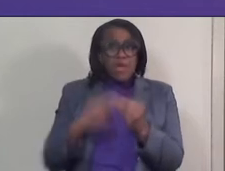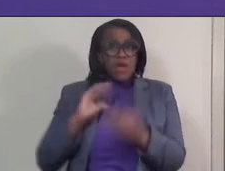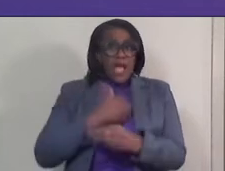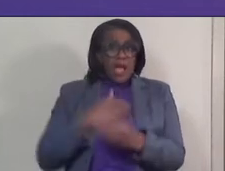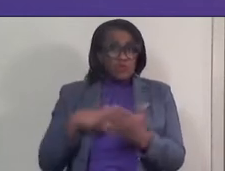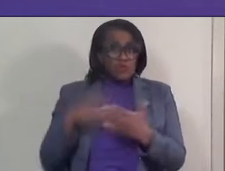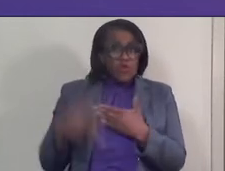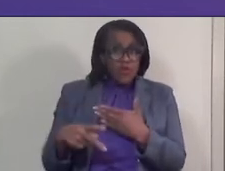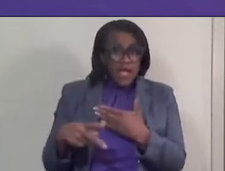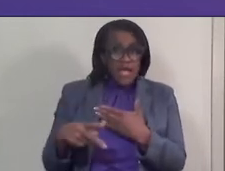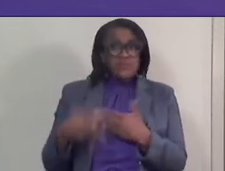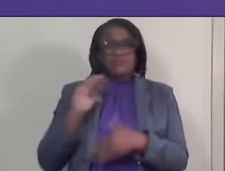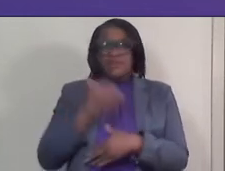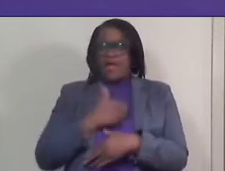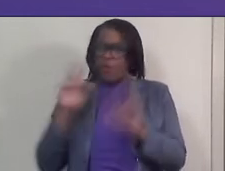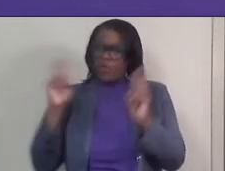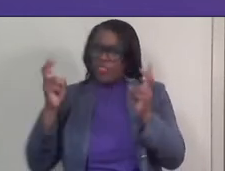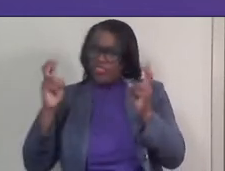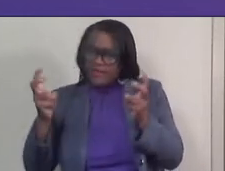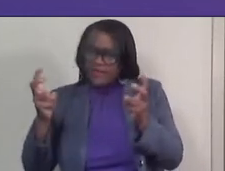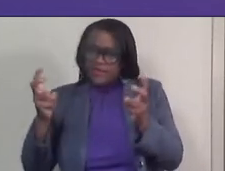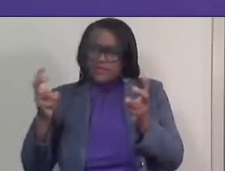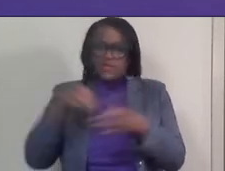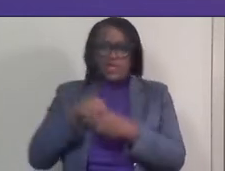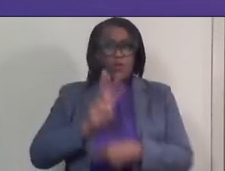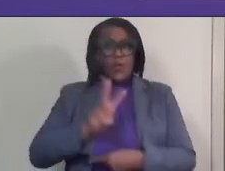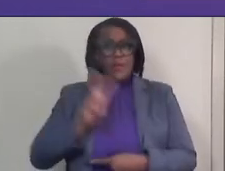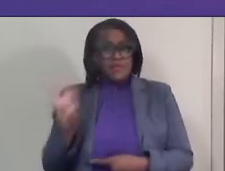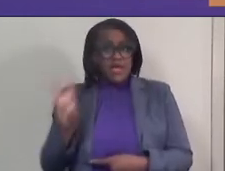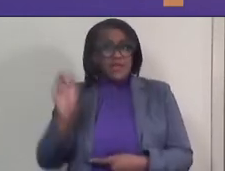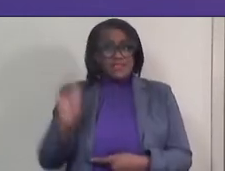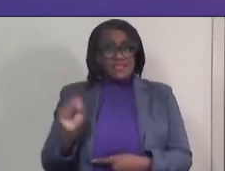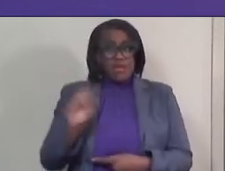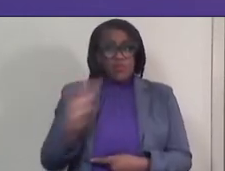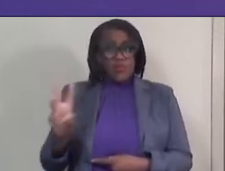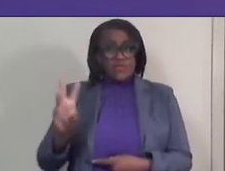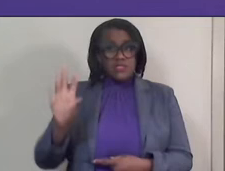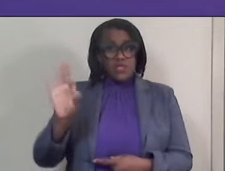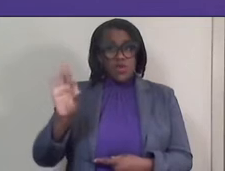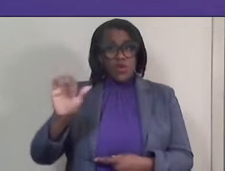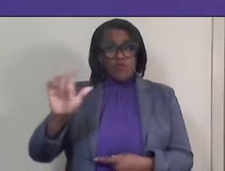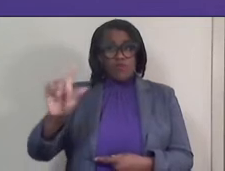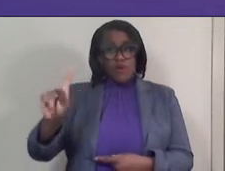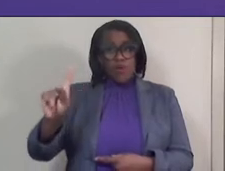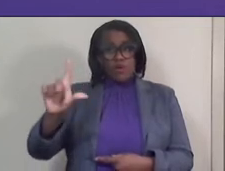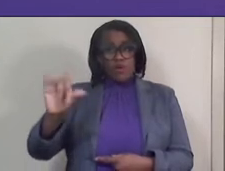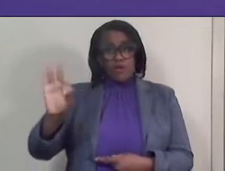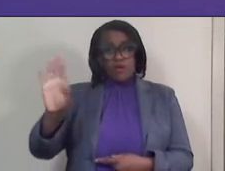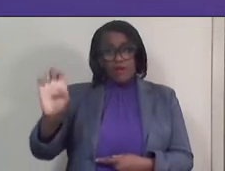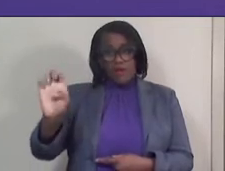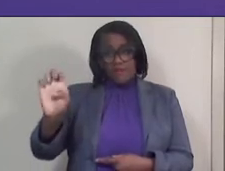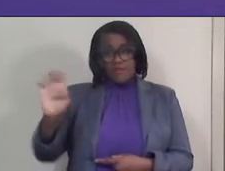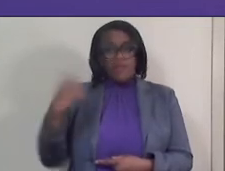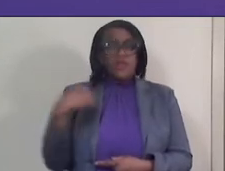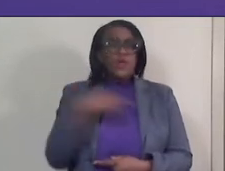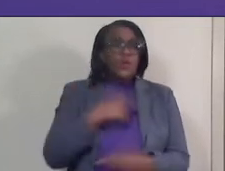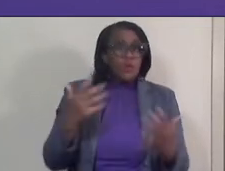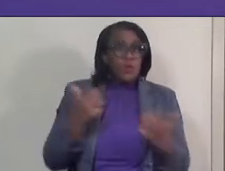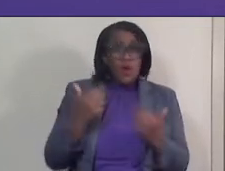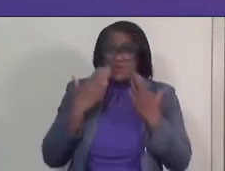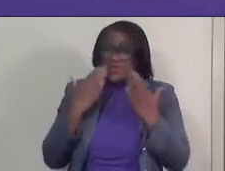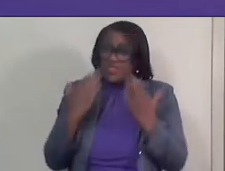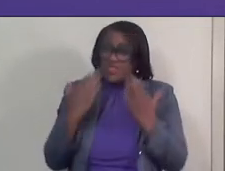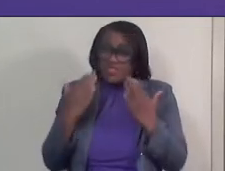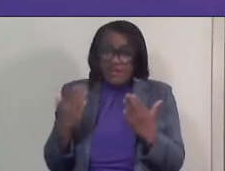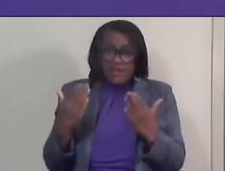our themes in the website, Southwest Folklife. And we just want to thank the